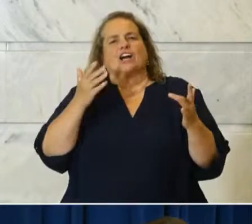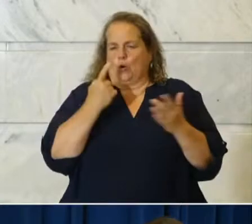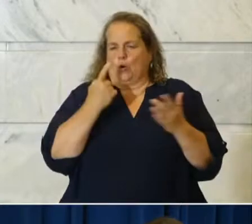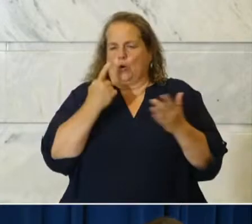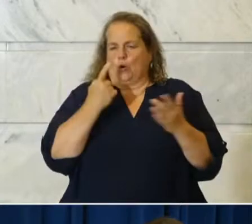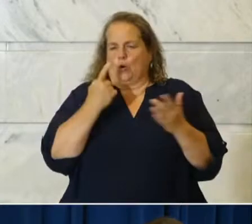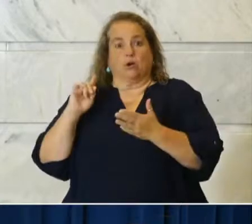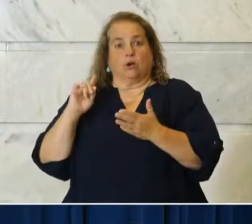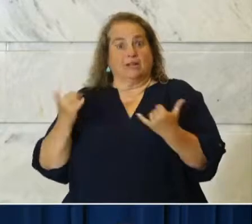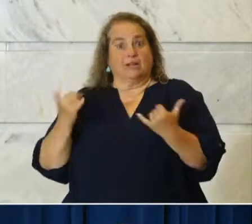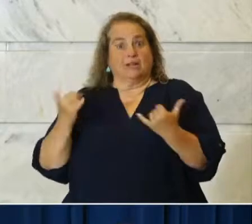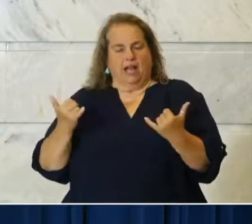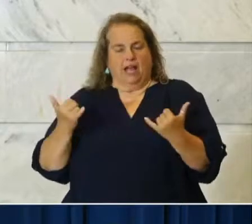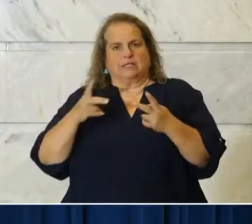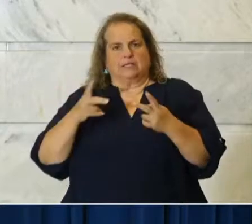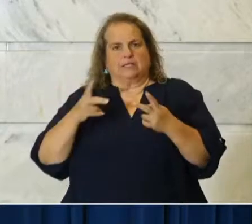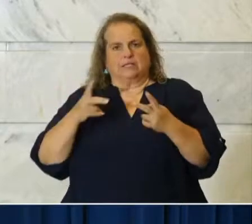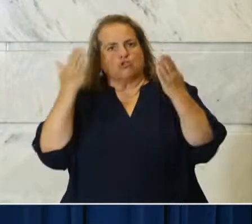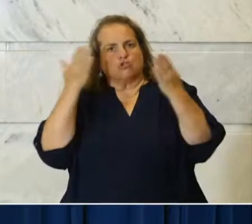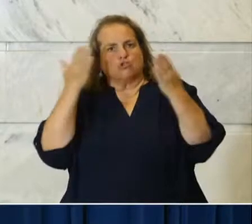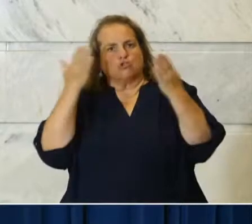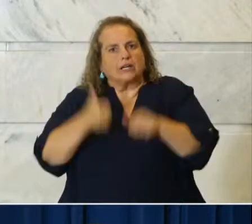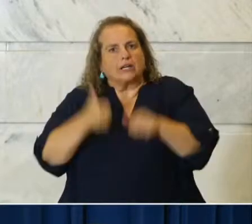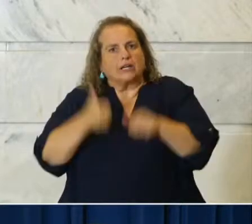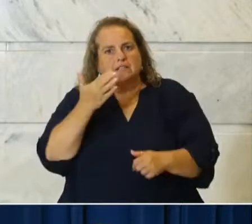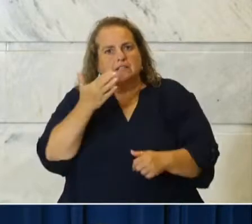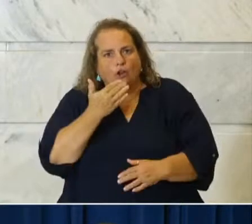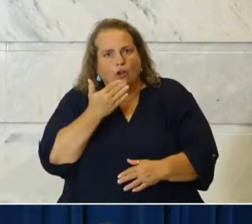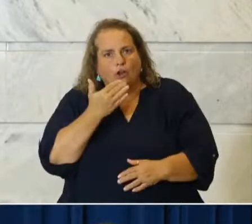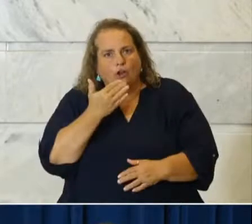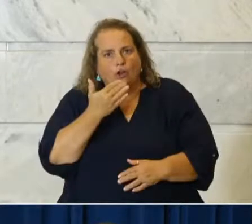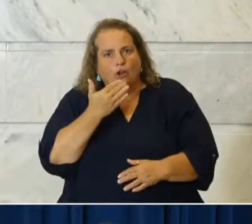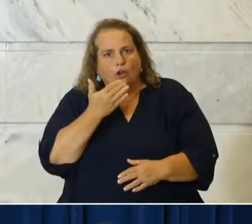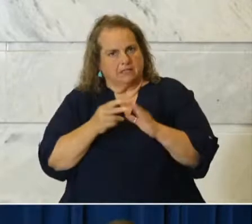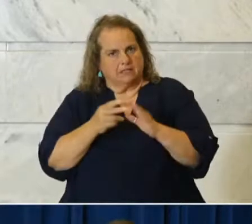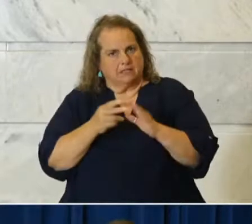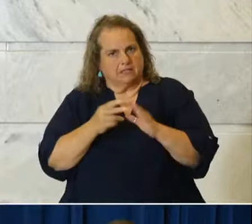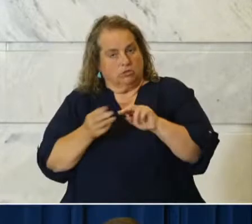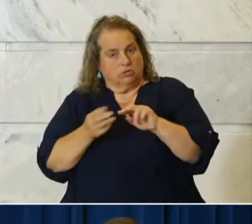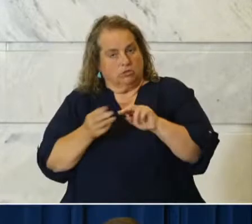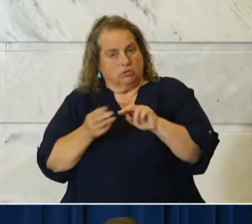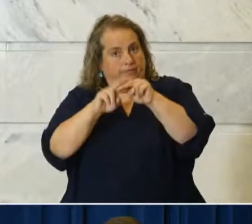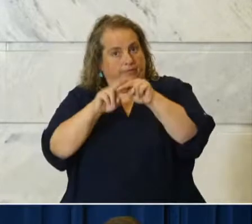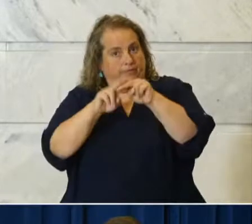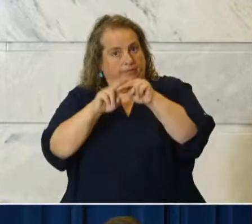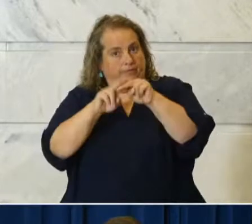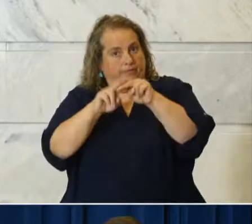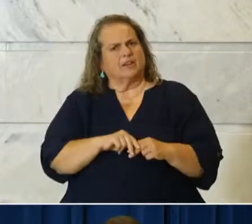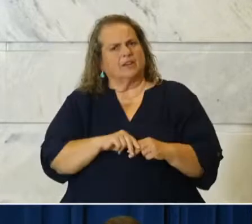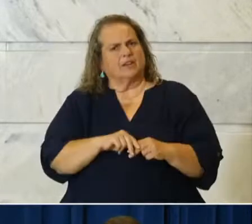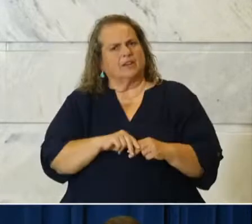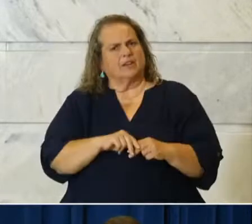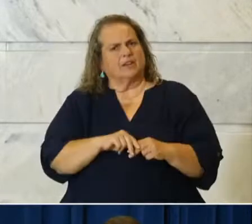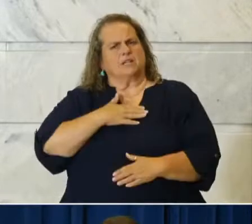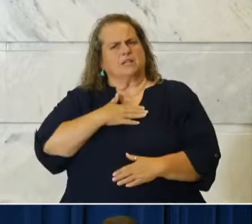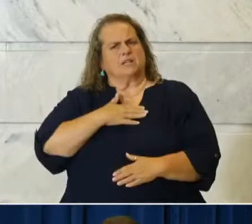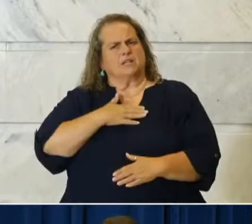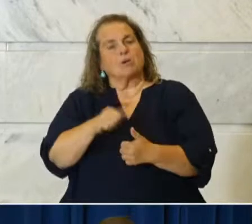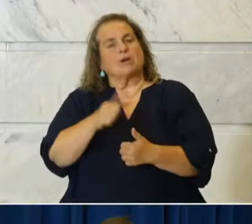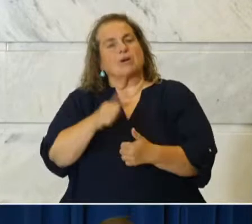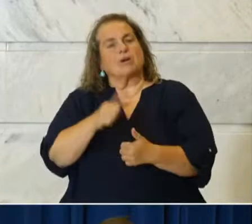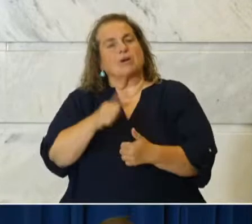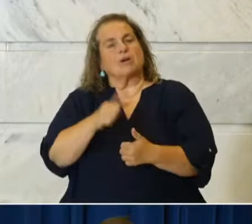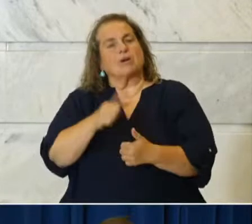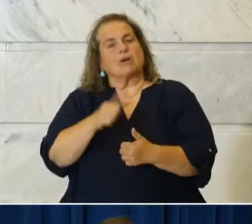that are now in the second darkest shade that are up there. So let's remember, it's everywhere and it can